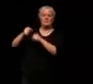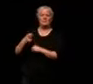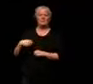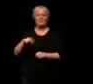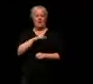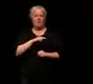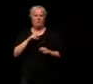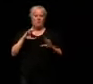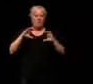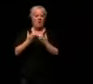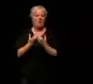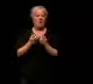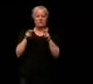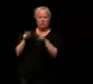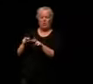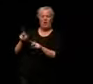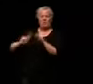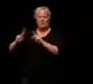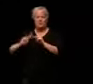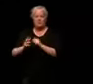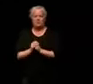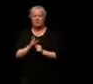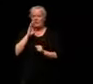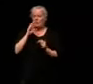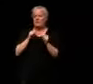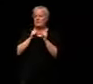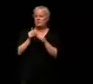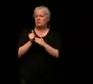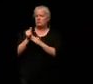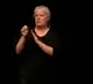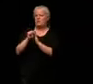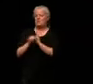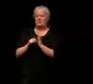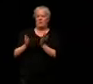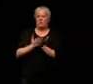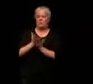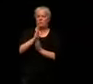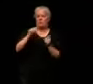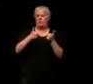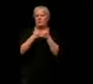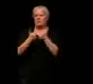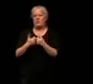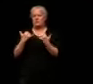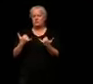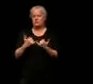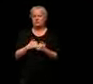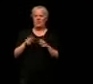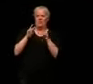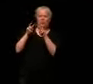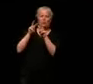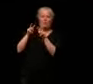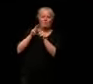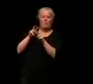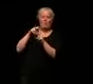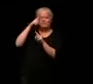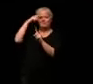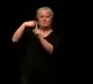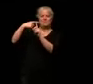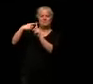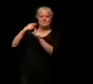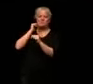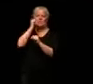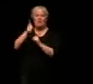And we will continue to lead this state through the challenges of today to the promises of tomorrow and the